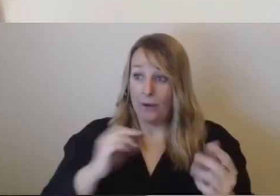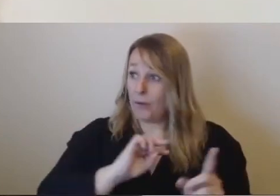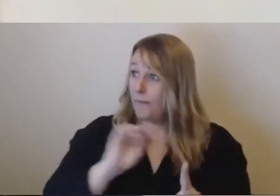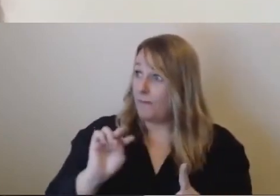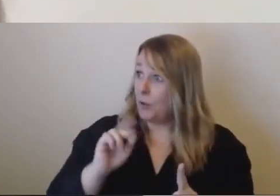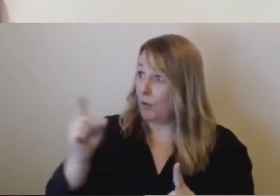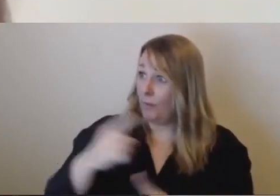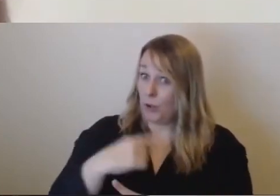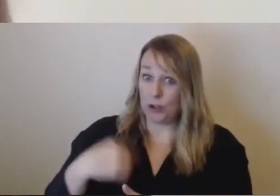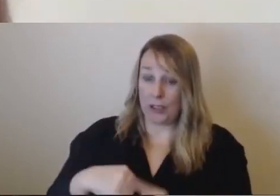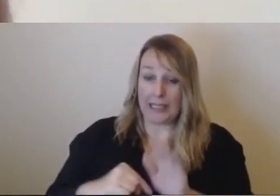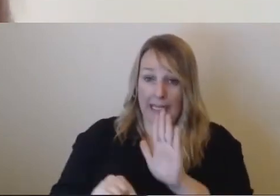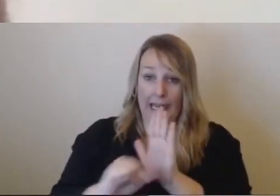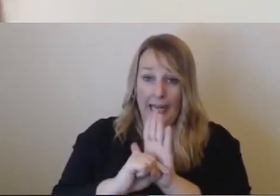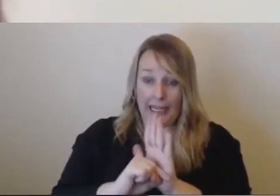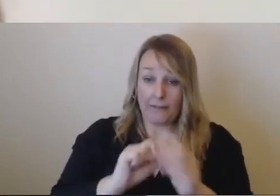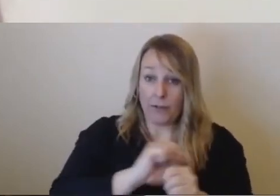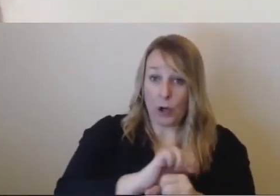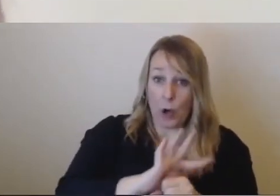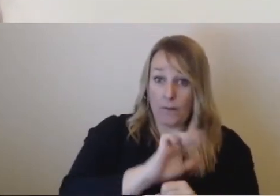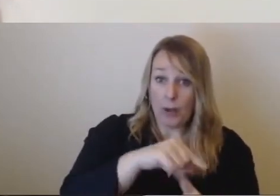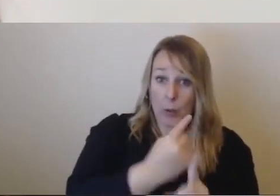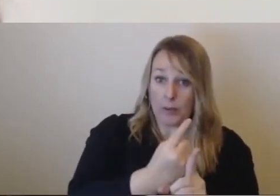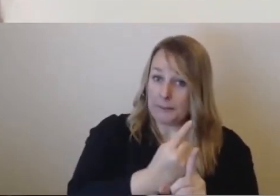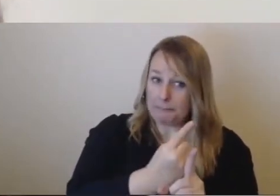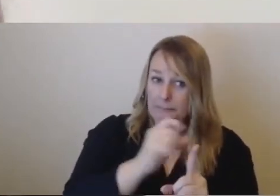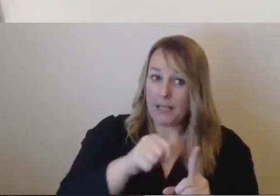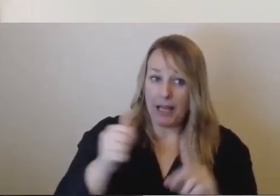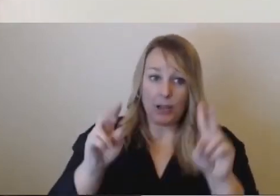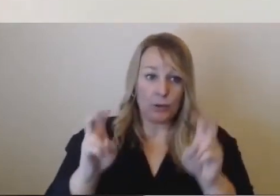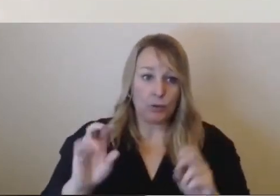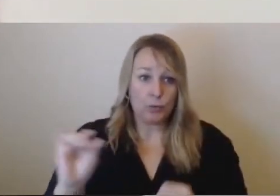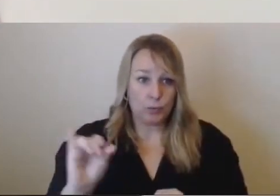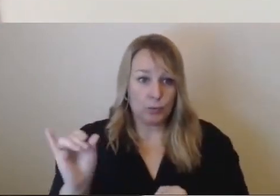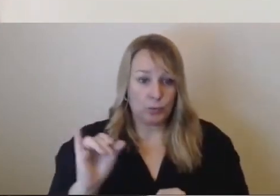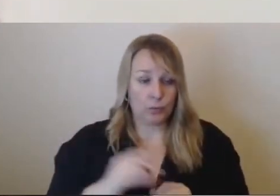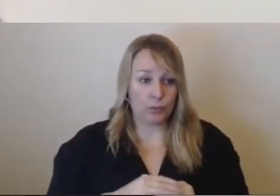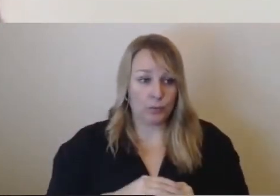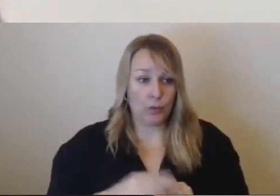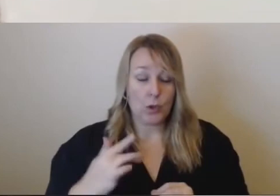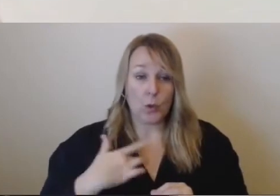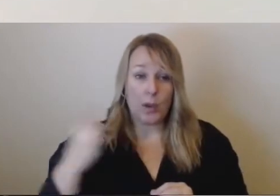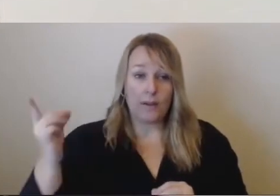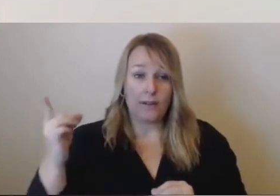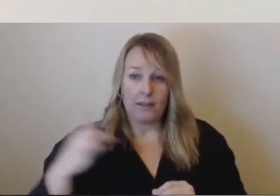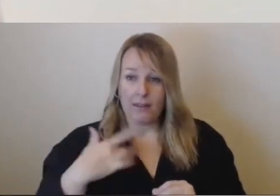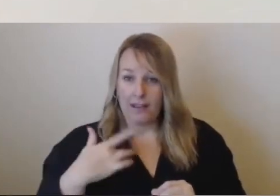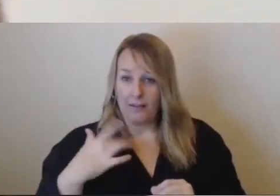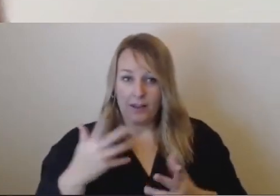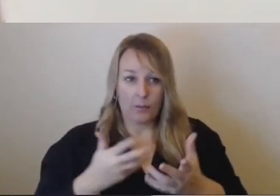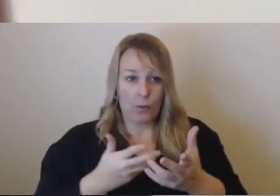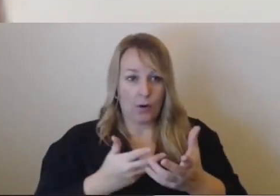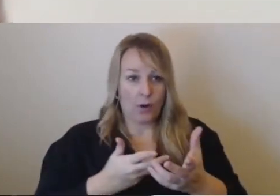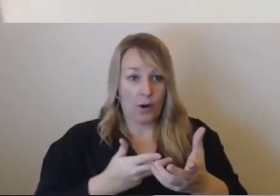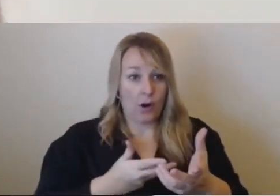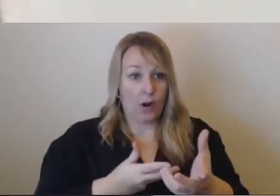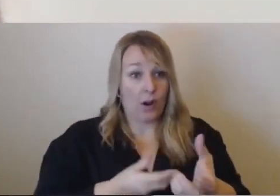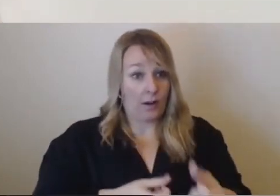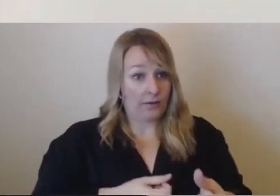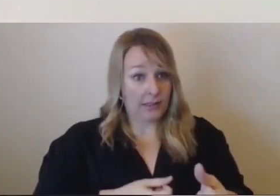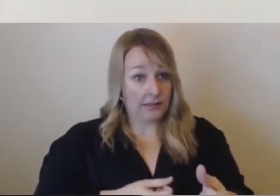because of COVID, but because of all these issues. So I think on one hand, they're becoming more confident and are more willing to use